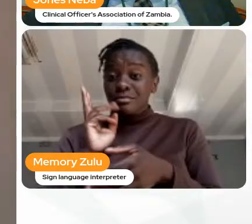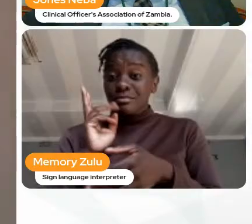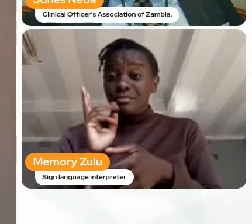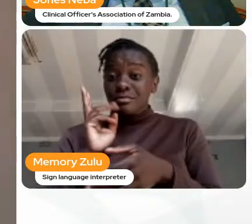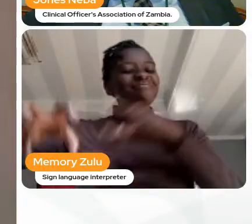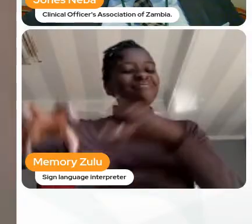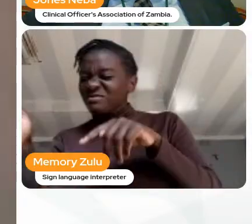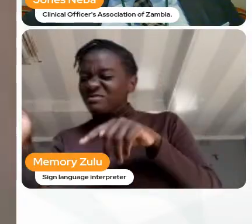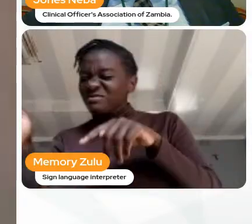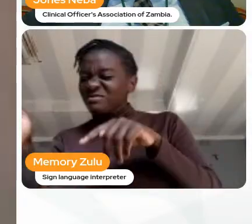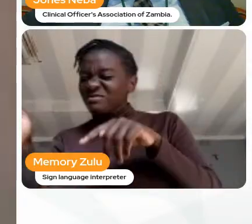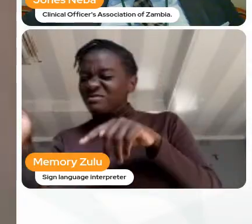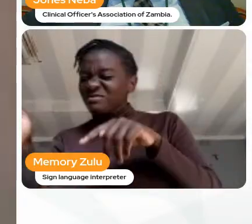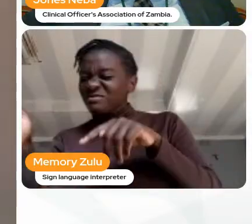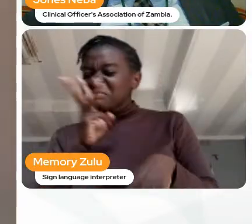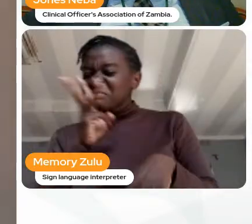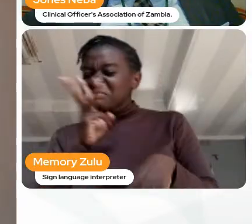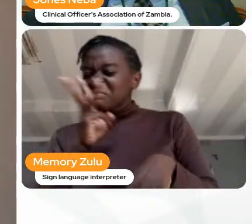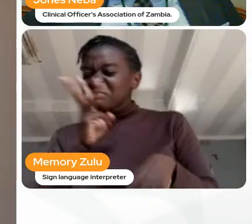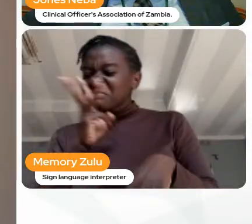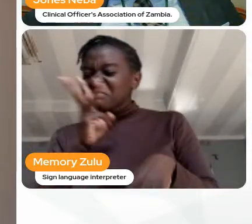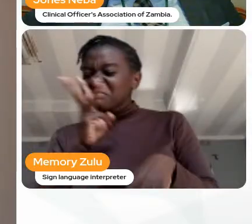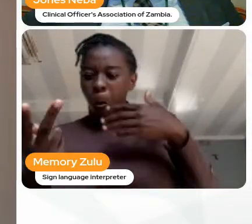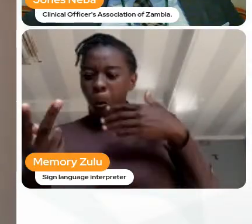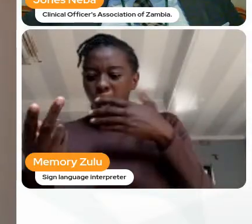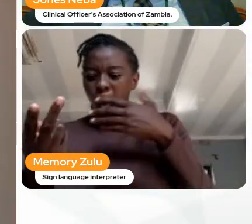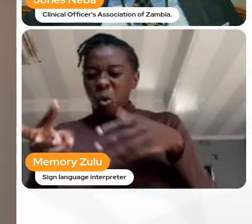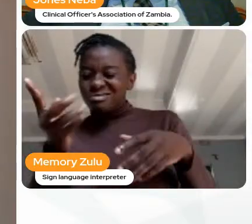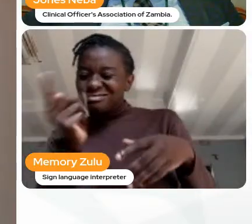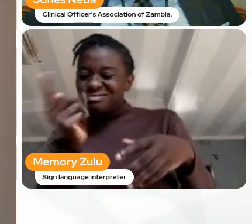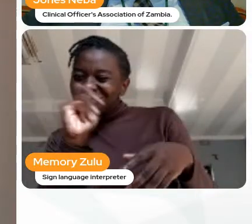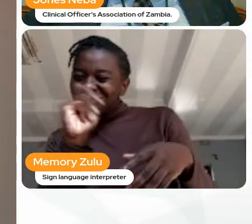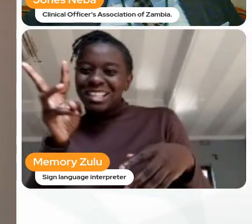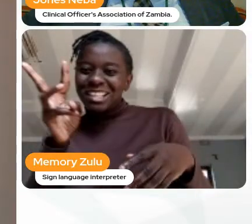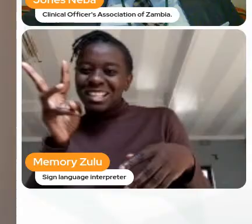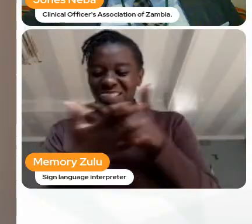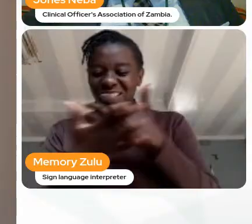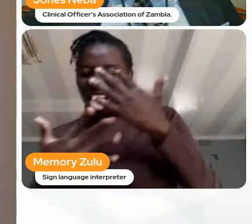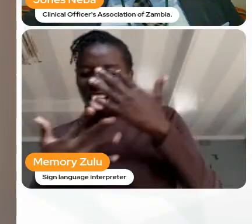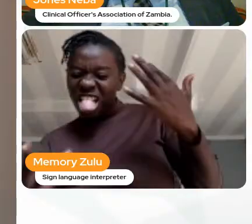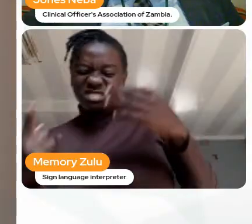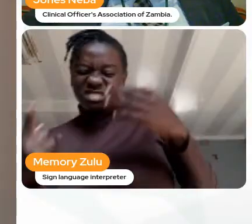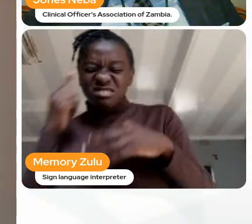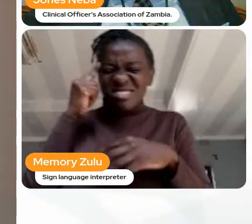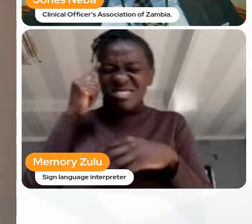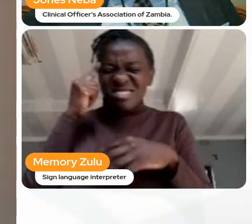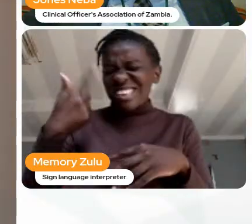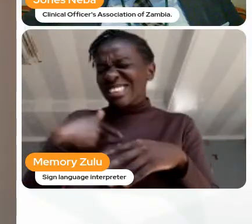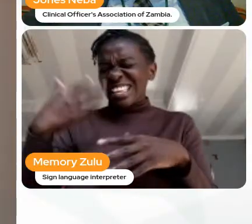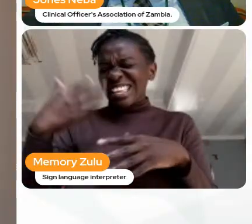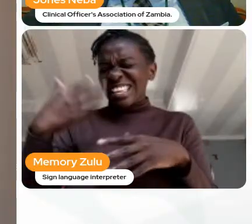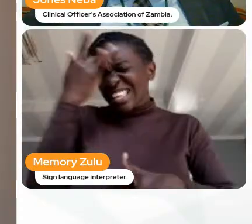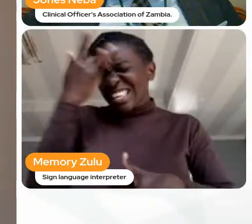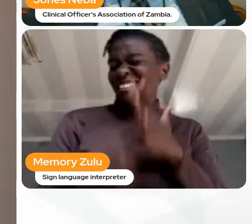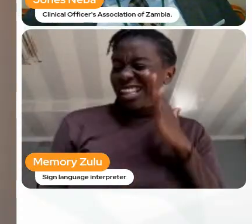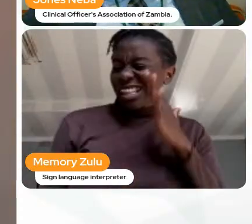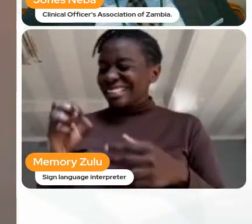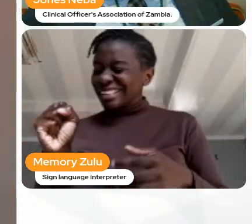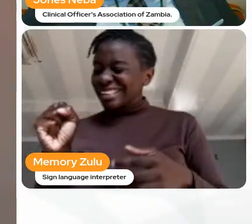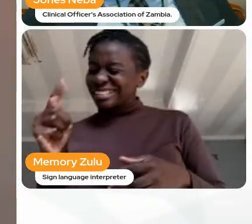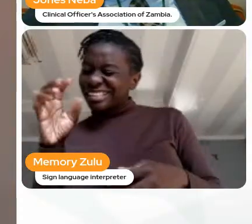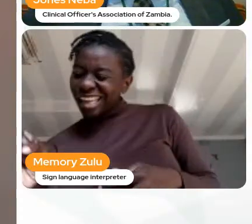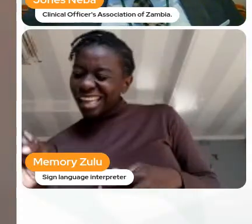to find themselves in such a situation. But today's show is here to inform you and to ensure that you stay